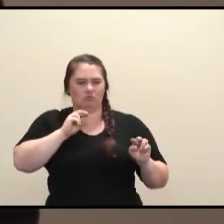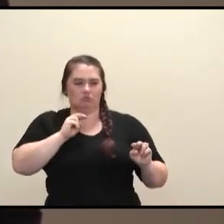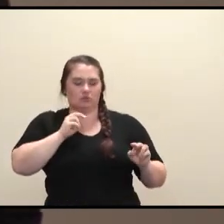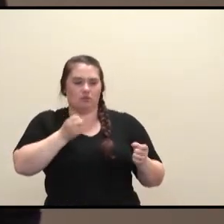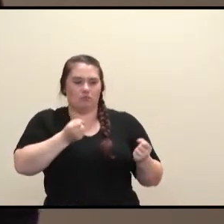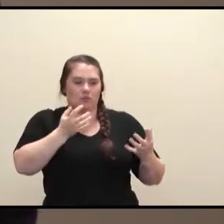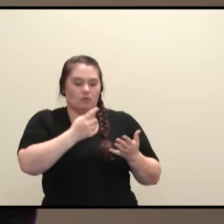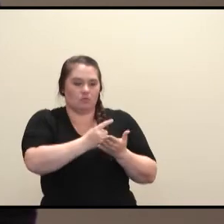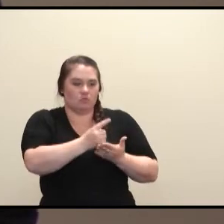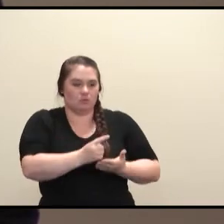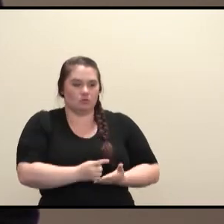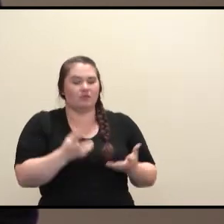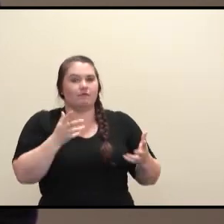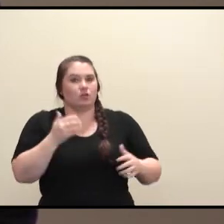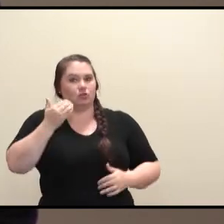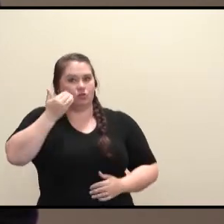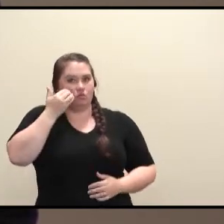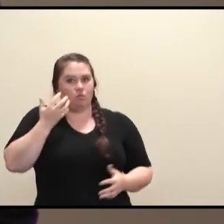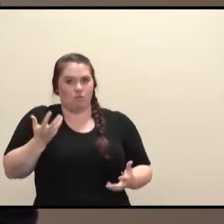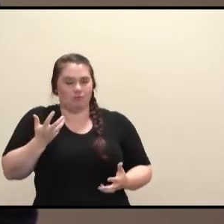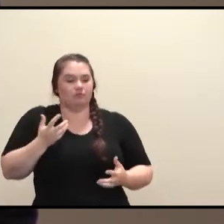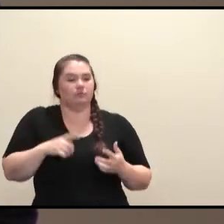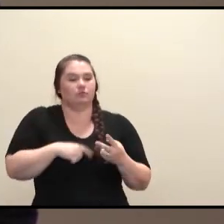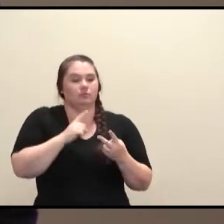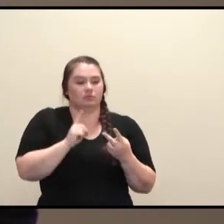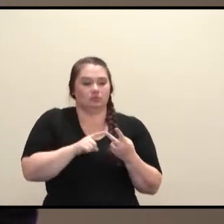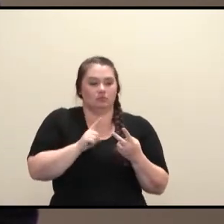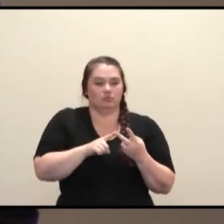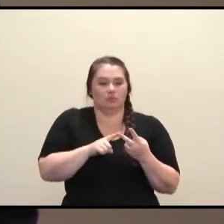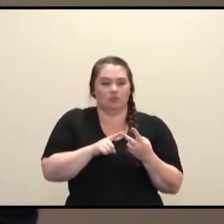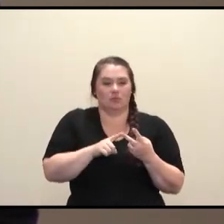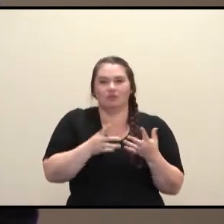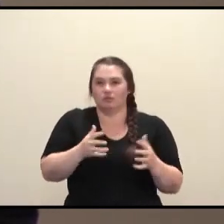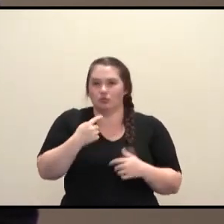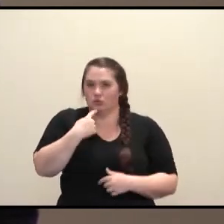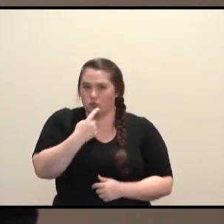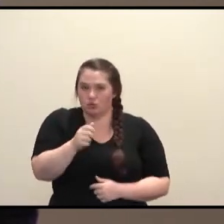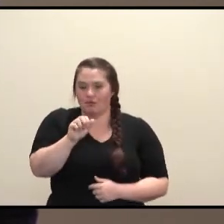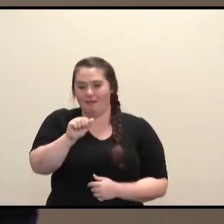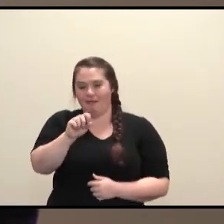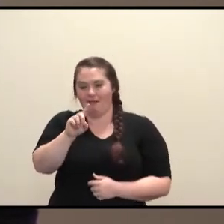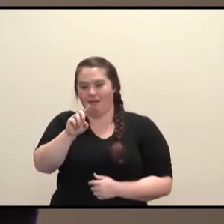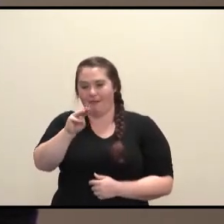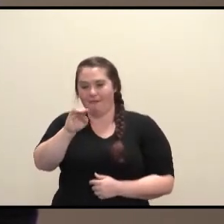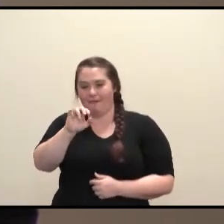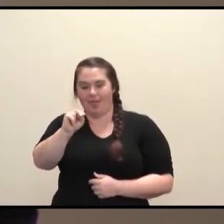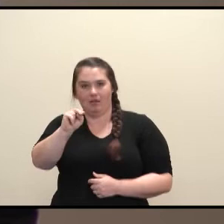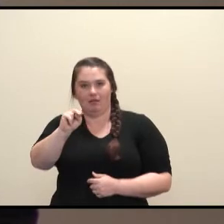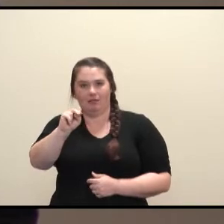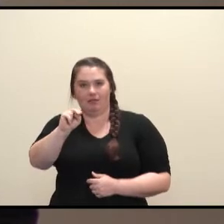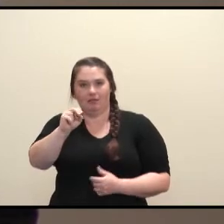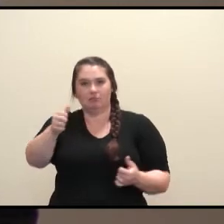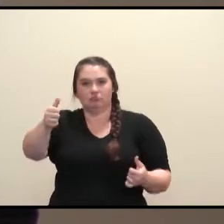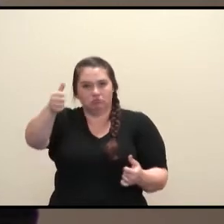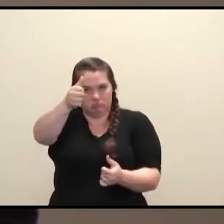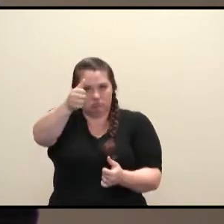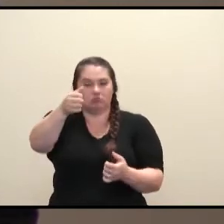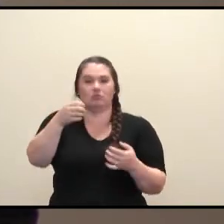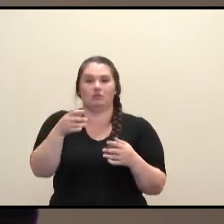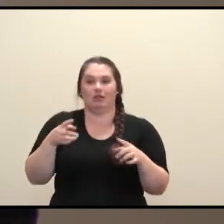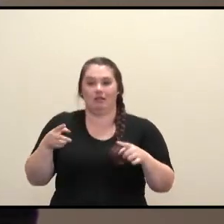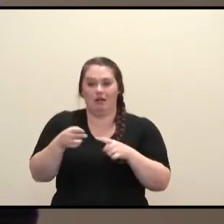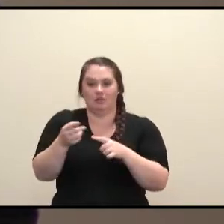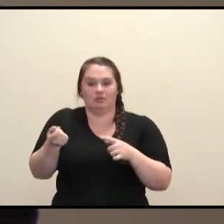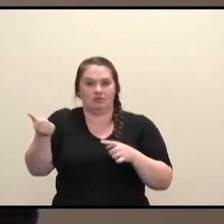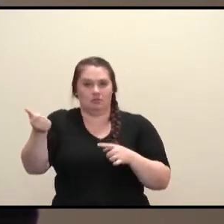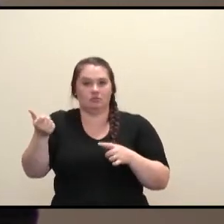weeks. And I told you about administrative cuts at the administration building. So in your memo there, you can